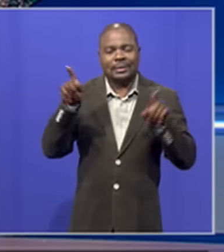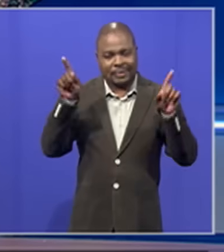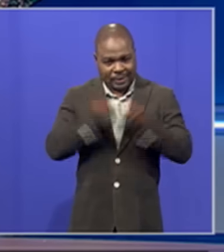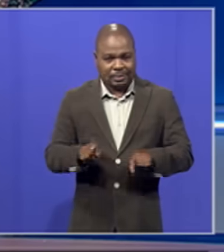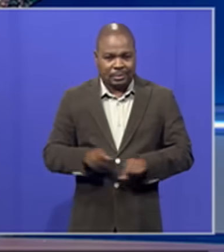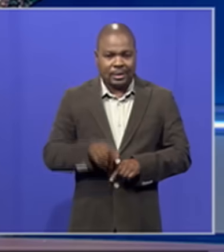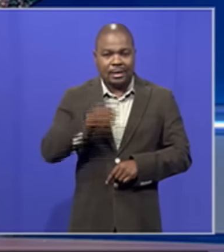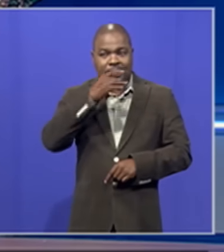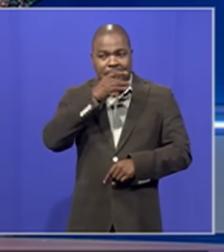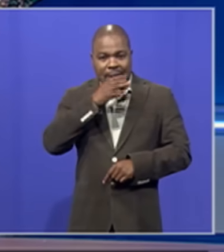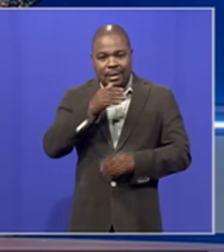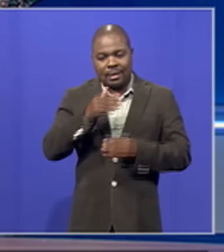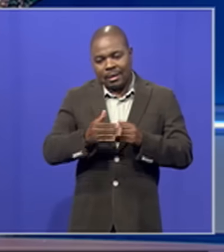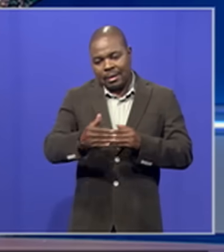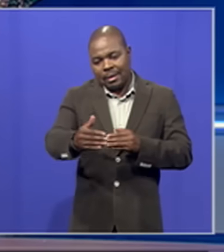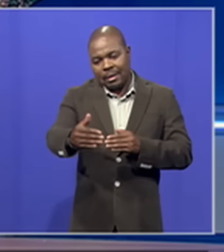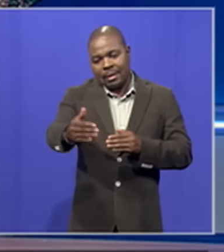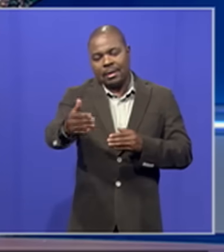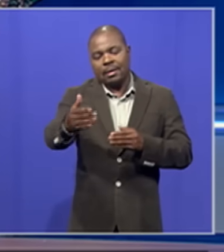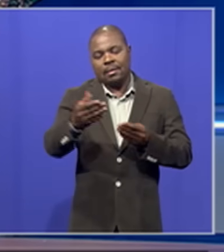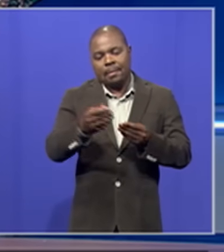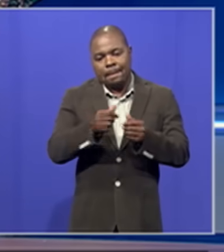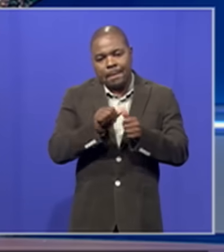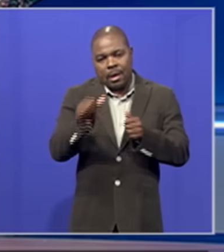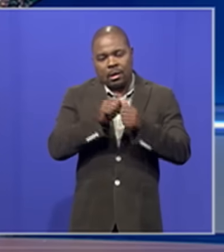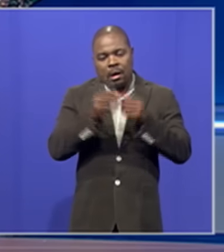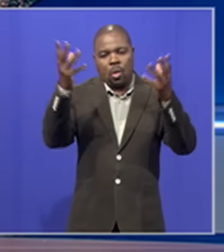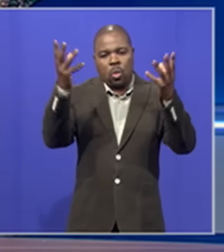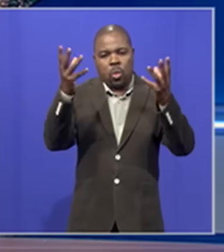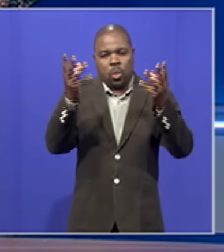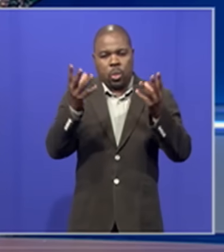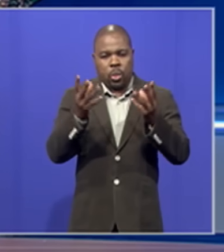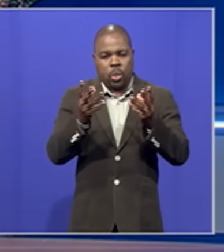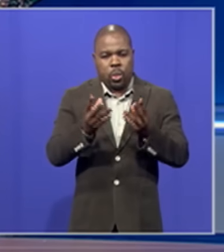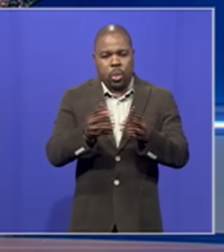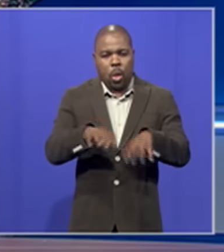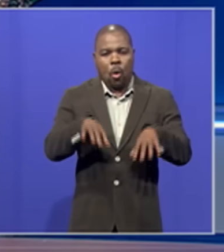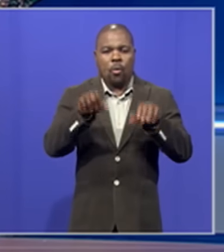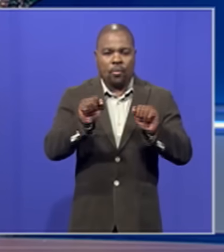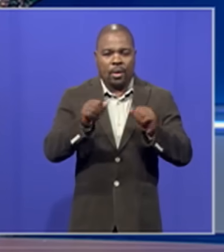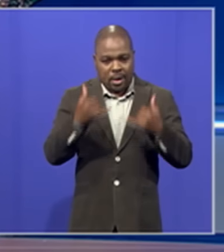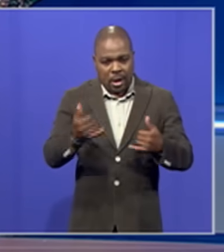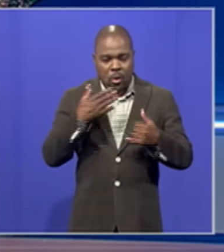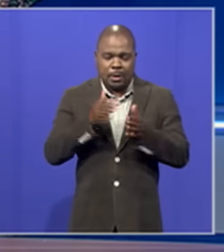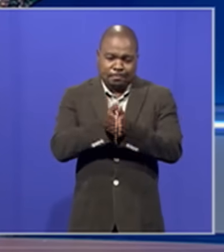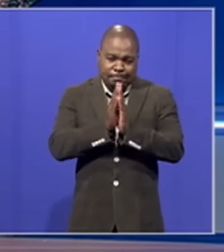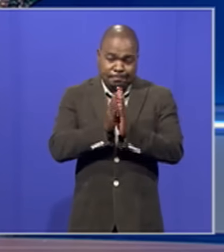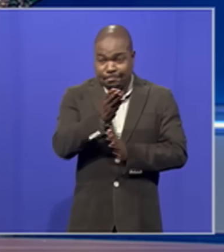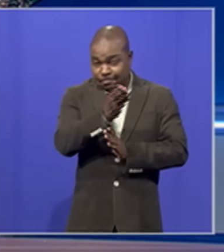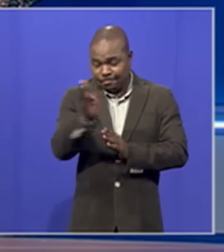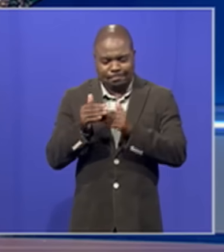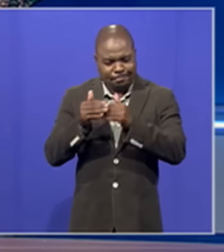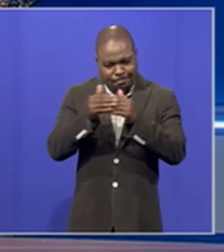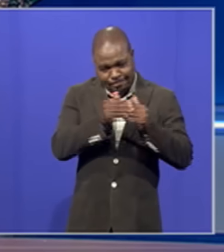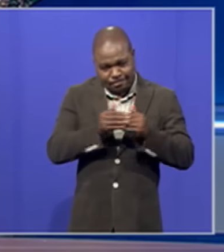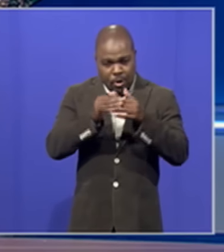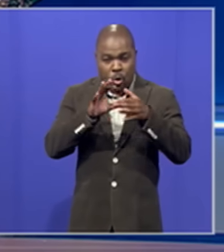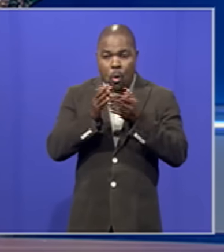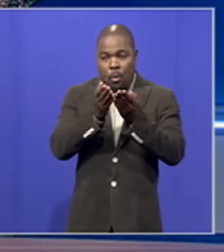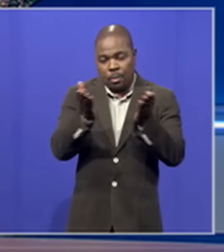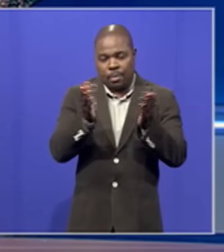mokibelo go ya lebeke thoma ke mo re tlo bona dipula tše di khutša. So gane ya tšo re gopela gore le tlhokomeleng e le ko